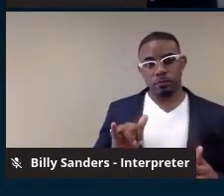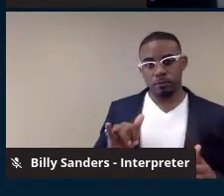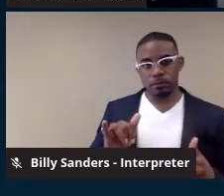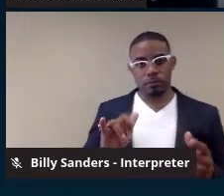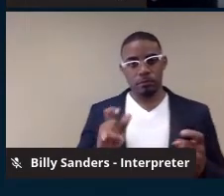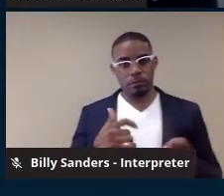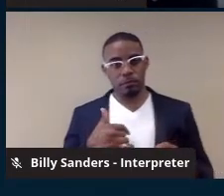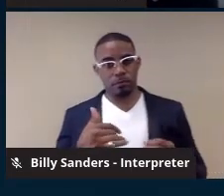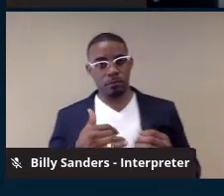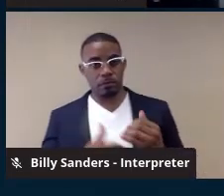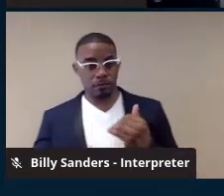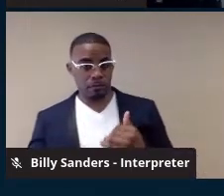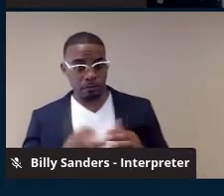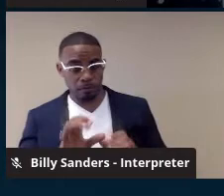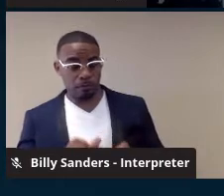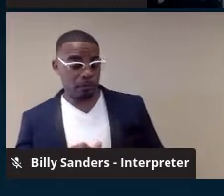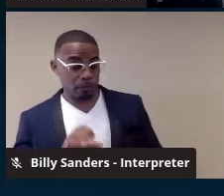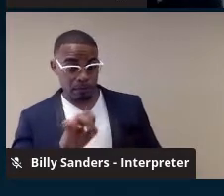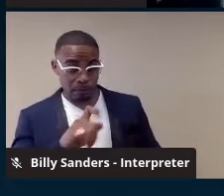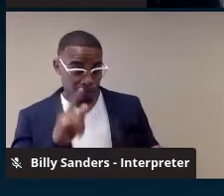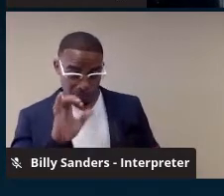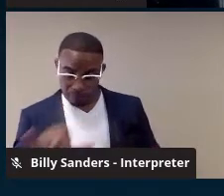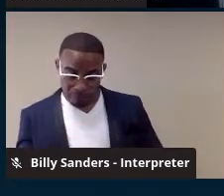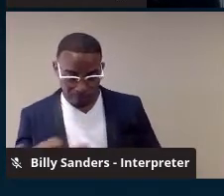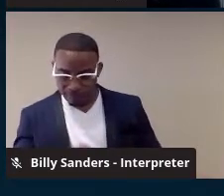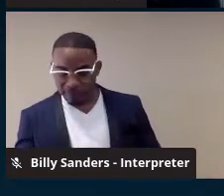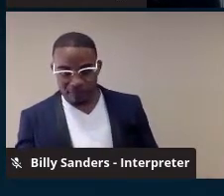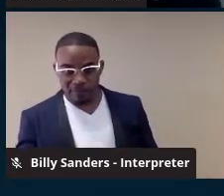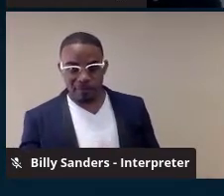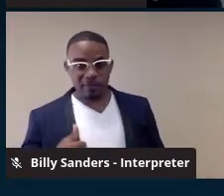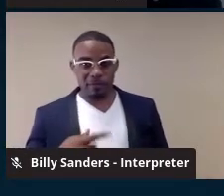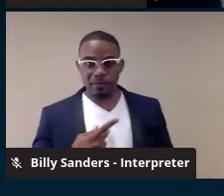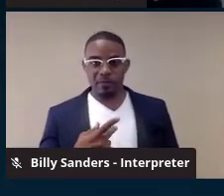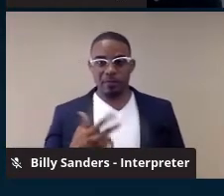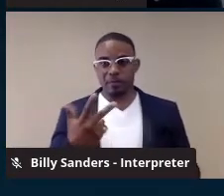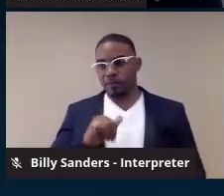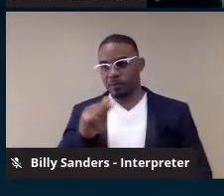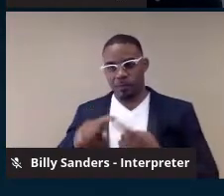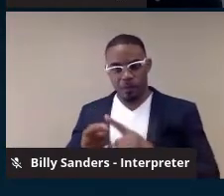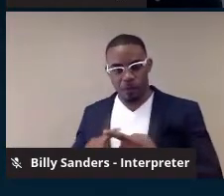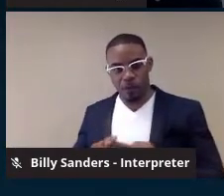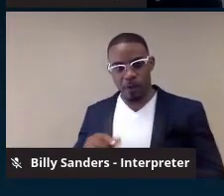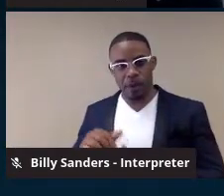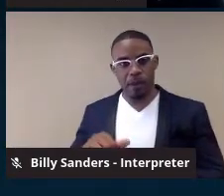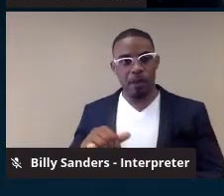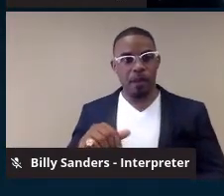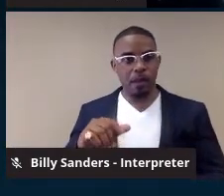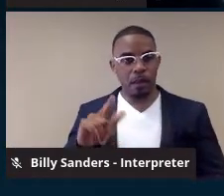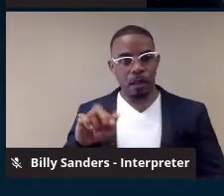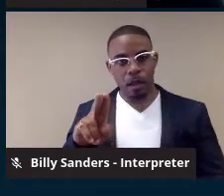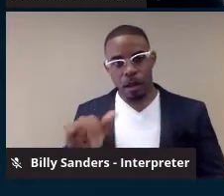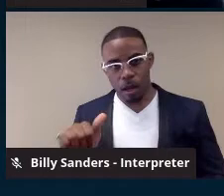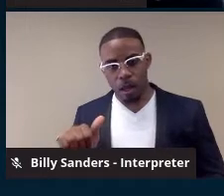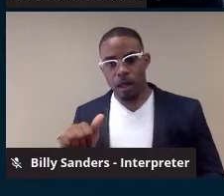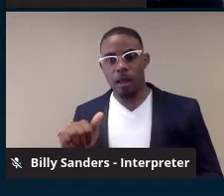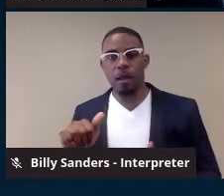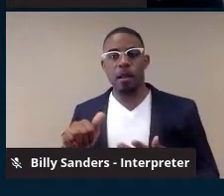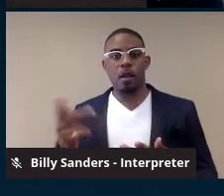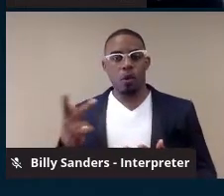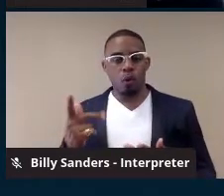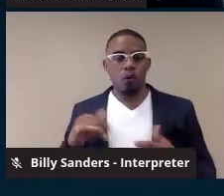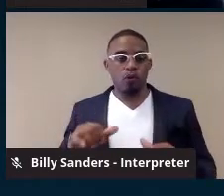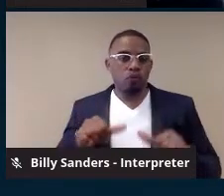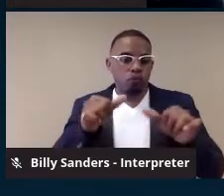podcast now because Scott done the same. But me and 3 friends, Emma, Laura and Lottie, host